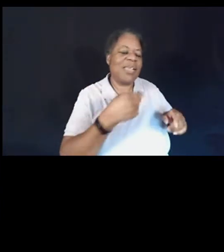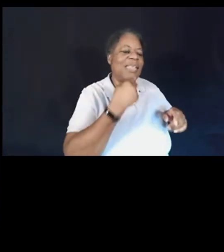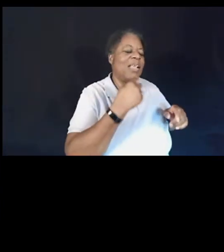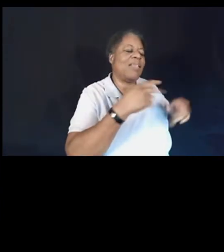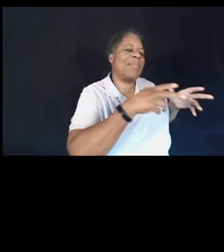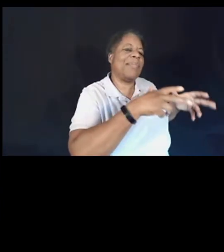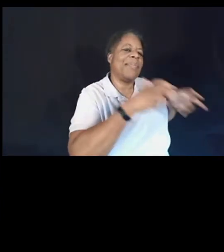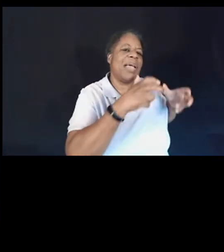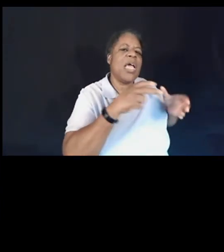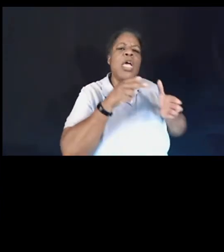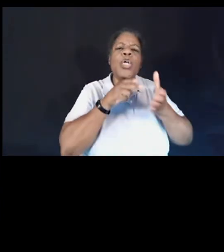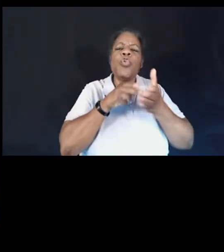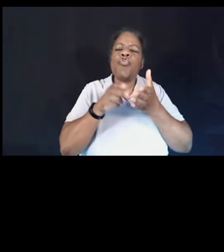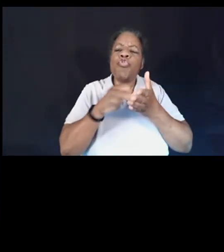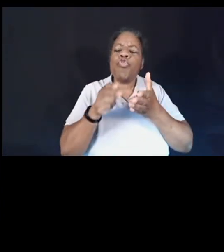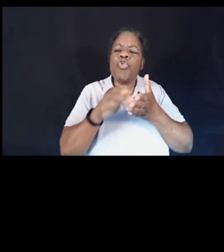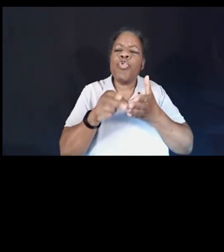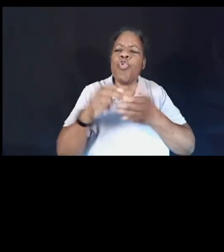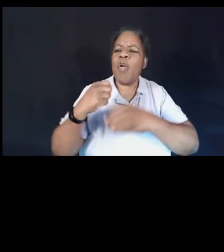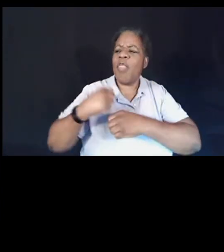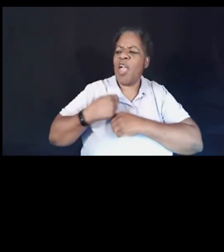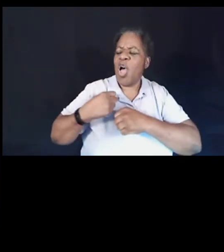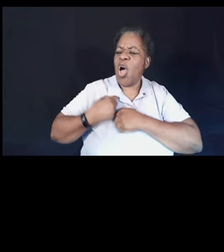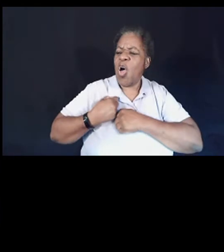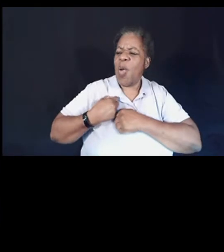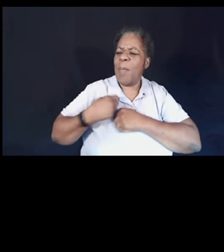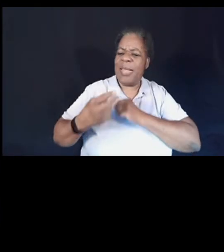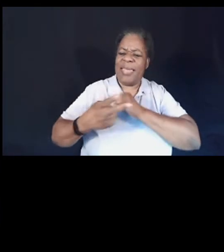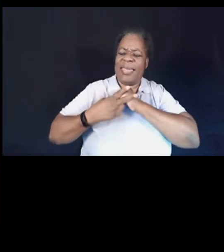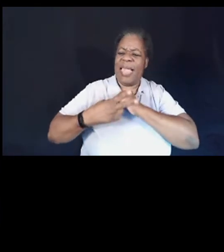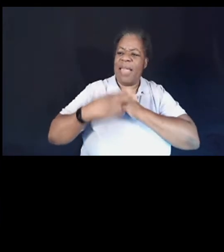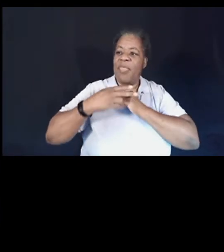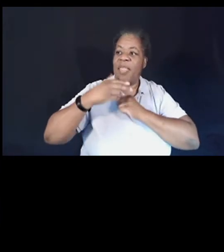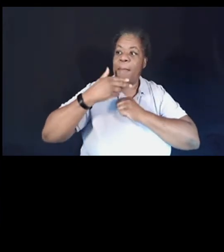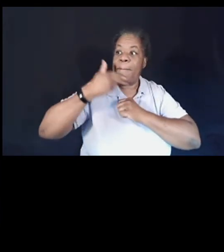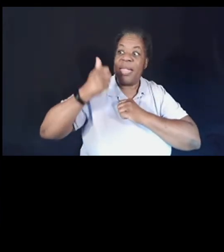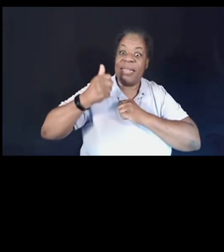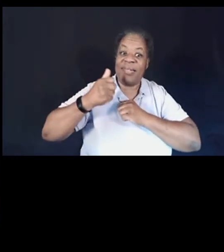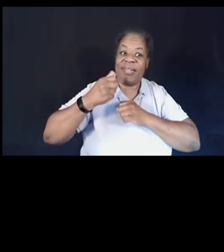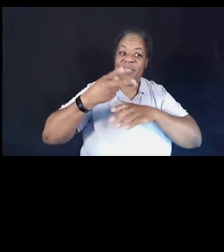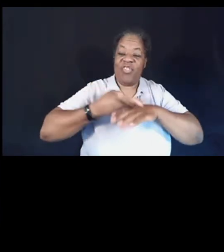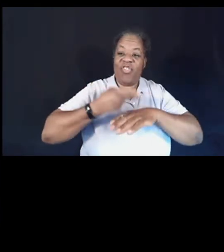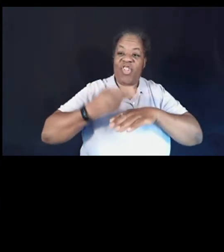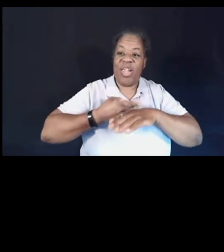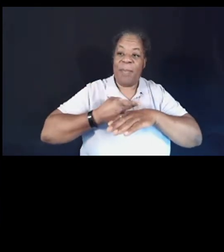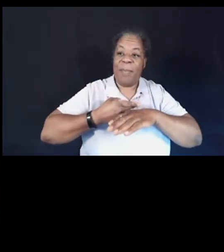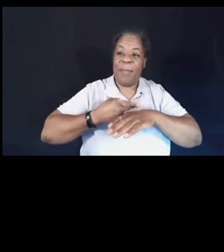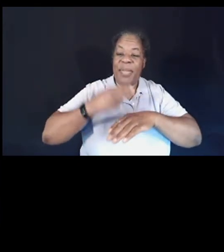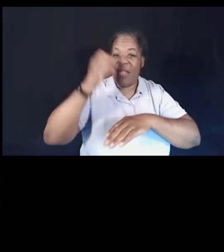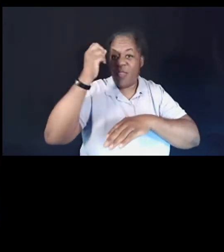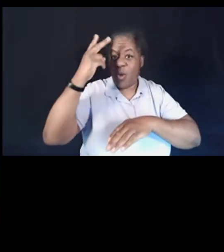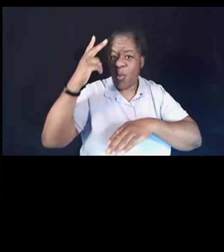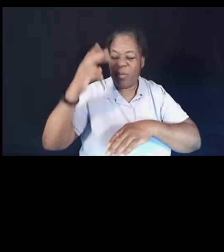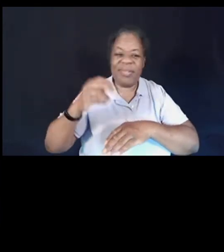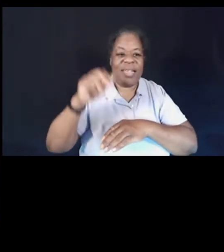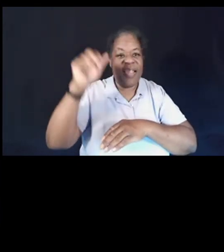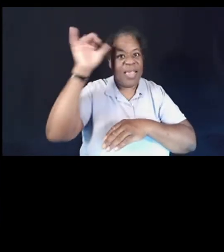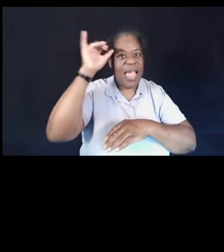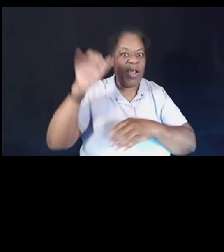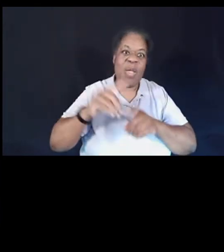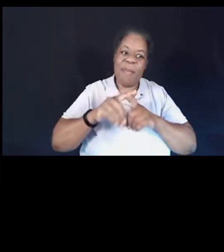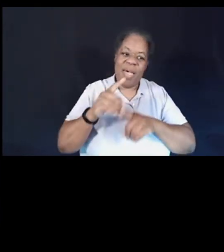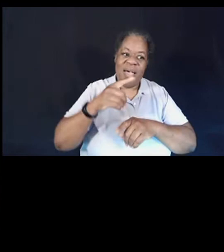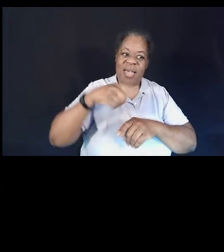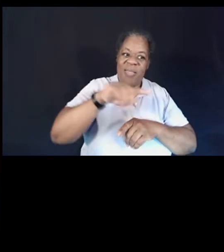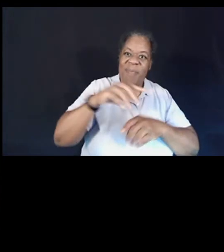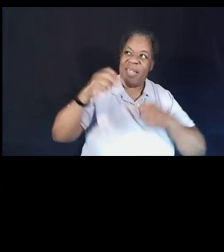army spared the best of the sheep, the goats, and the cattle," Saul admitted, "but they're going to sacrifice them to the Lord your God. We